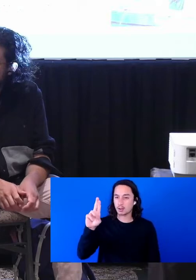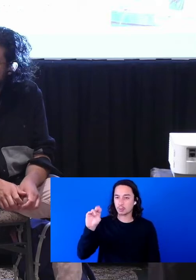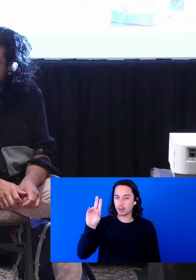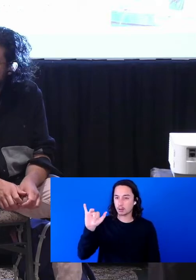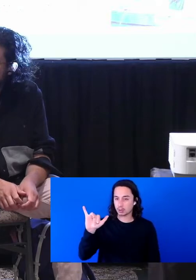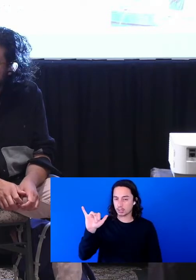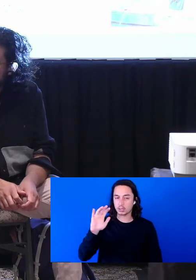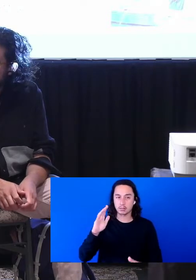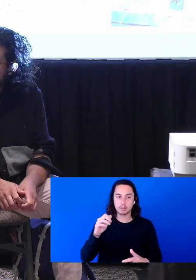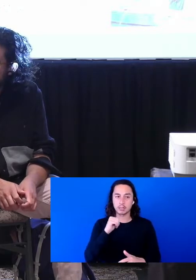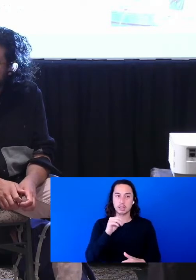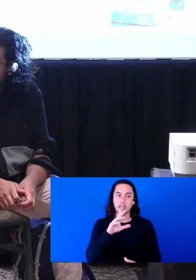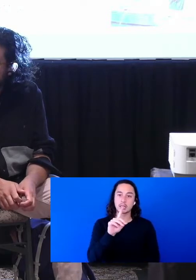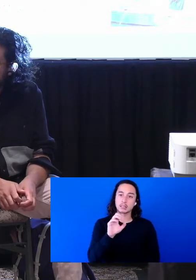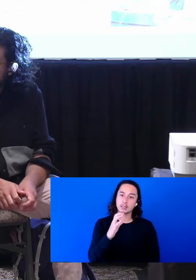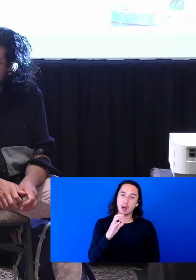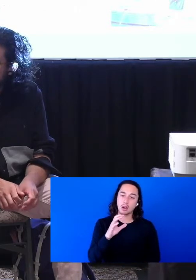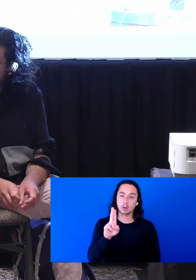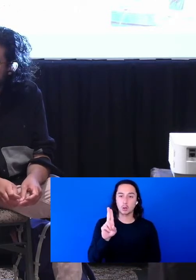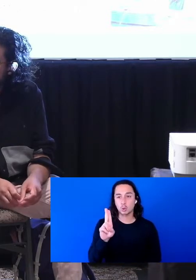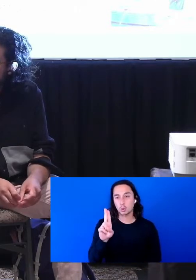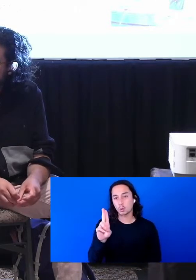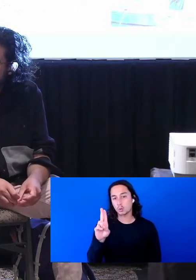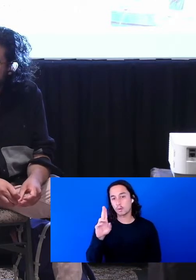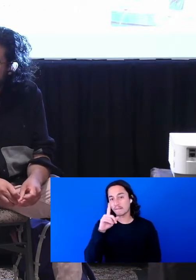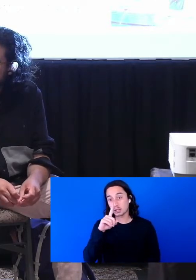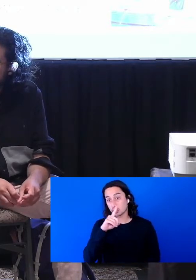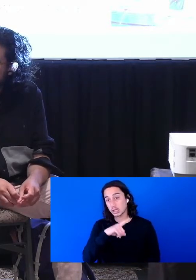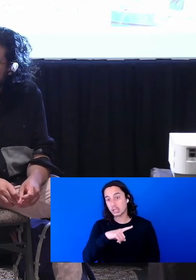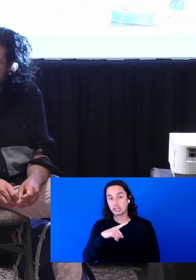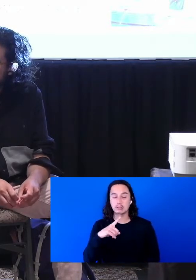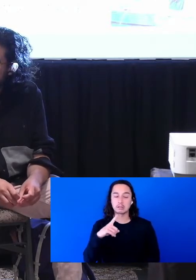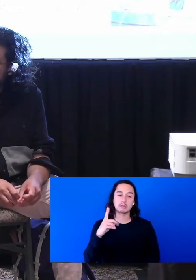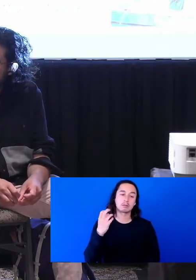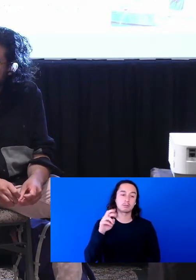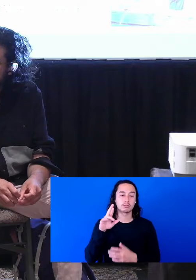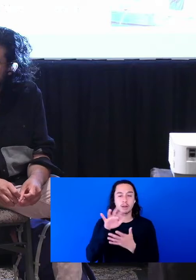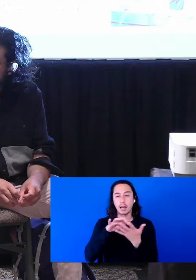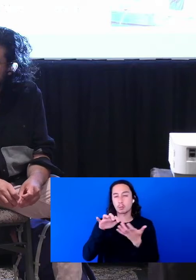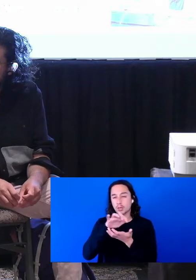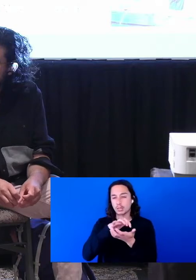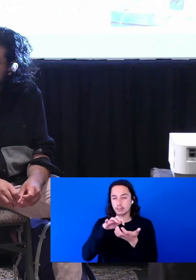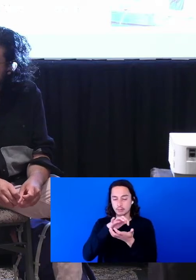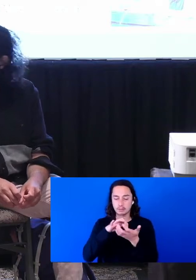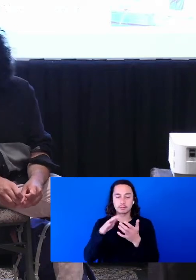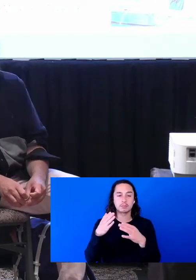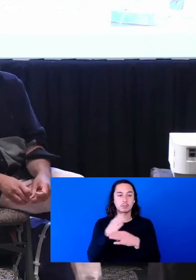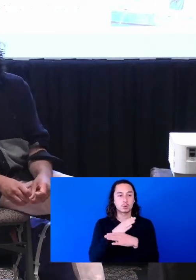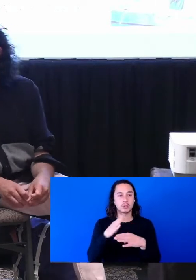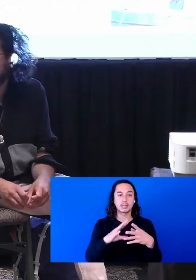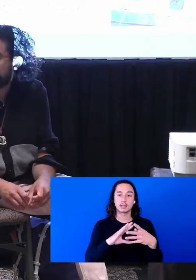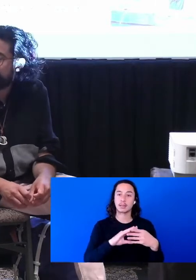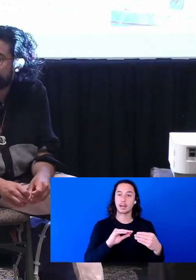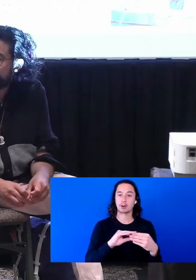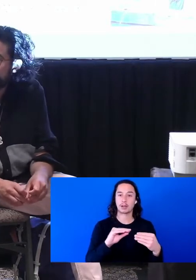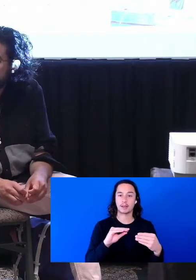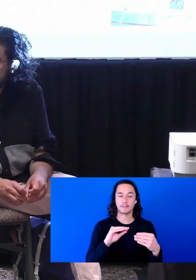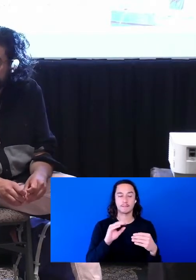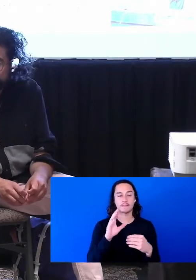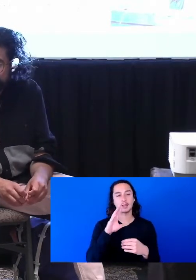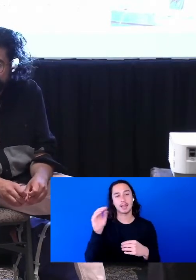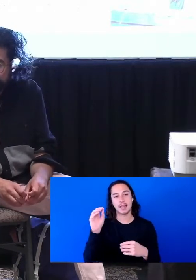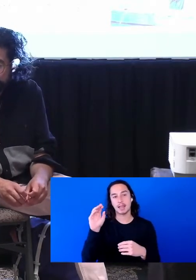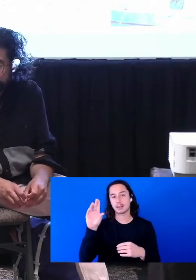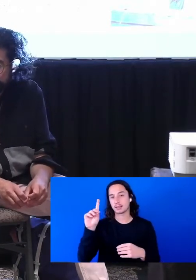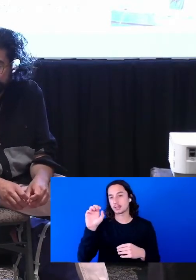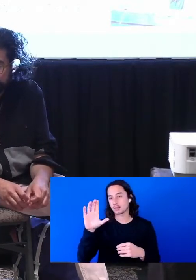of docu-fiction or docu-fabulation. It's a hybrid between narrative and documentary